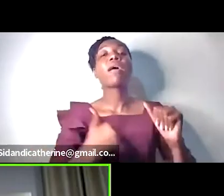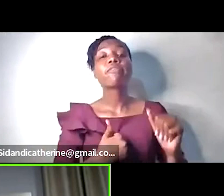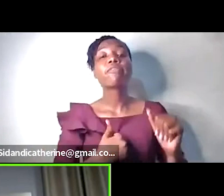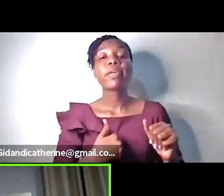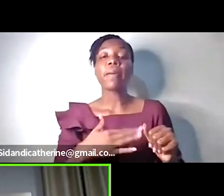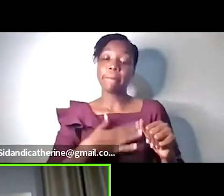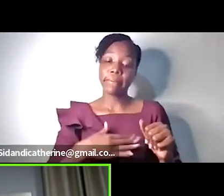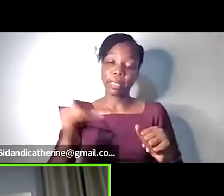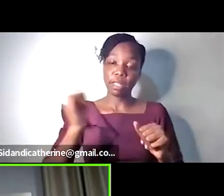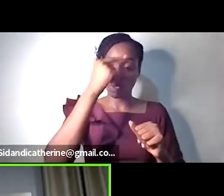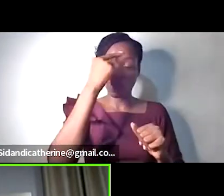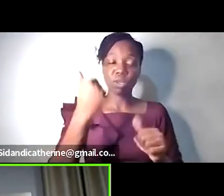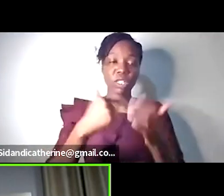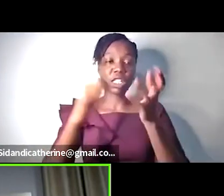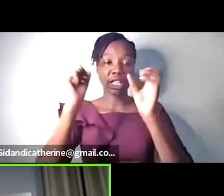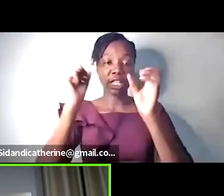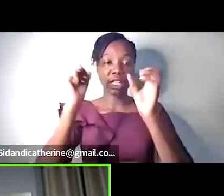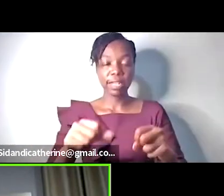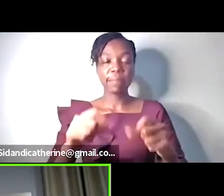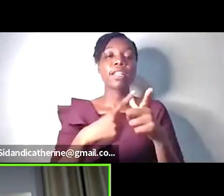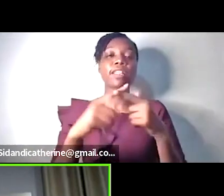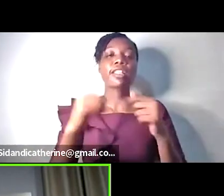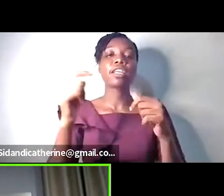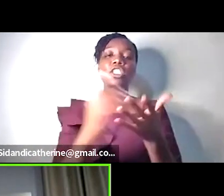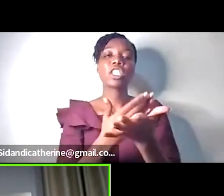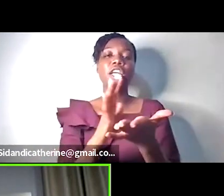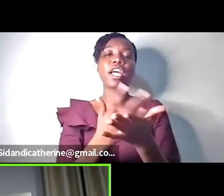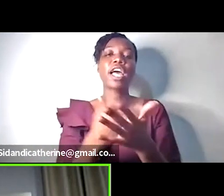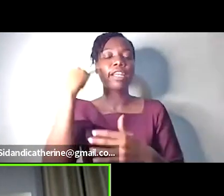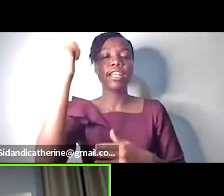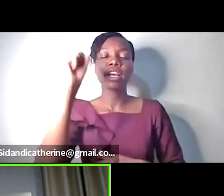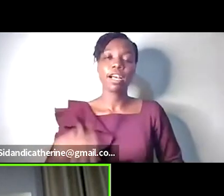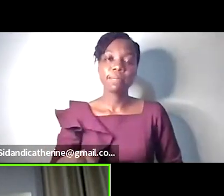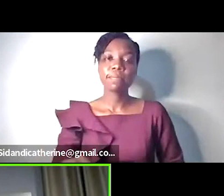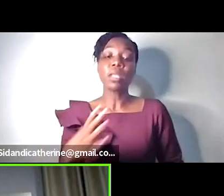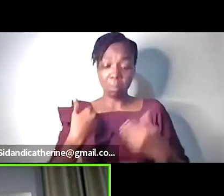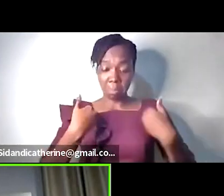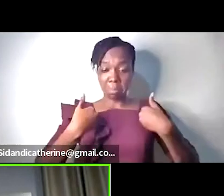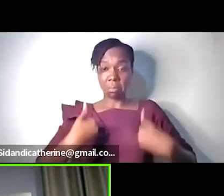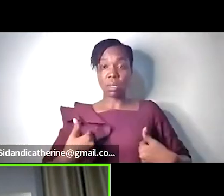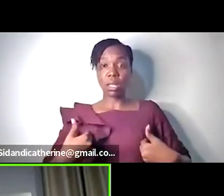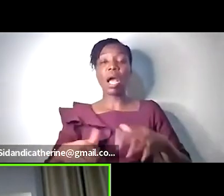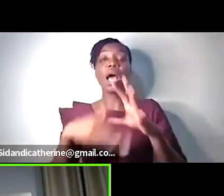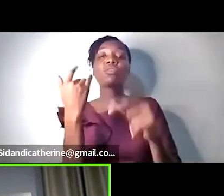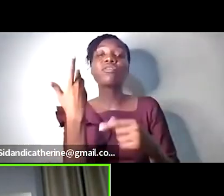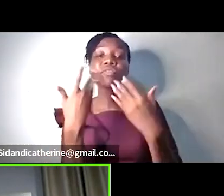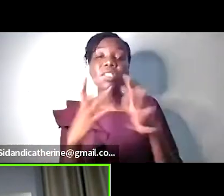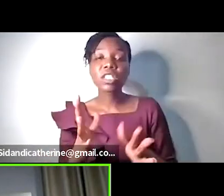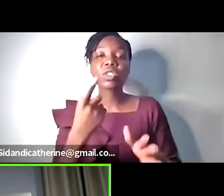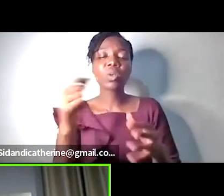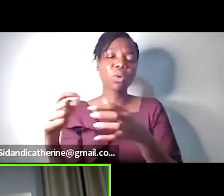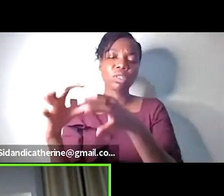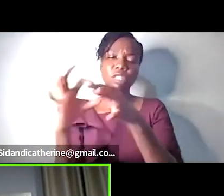can share ideas. And personally, that is what I have done. I have gone out there to put the culture barriers